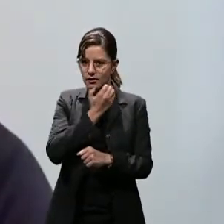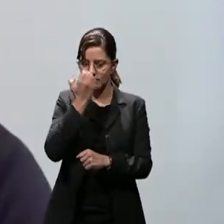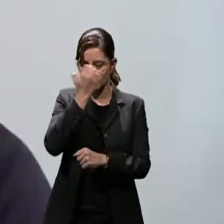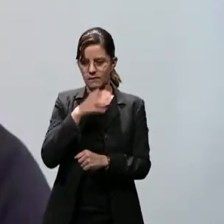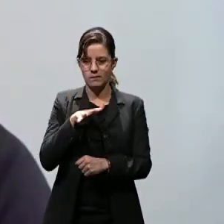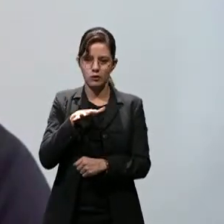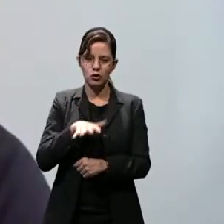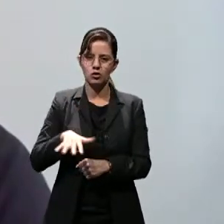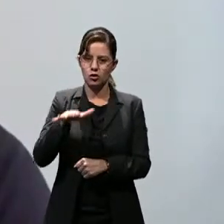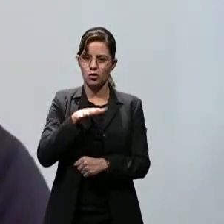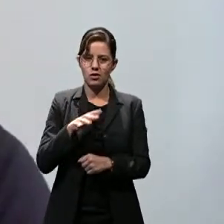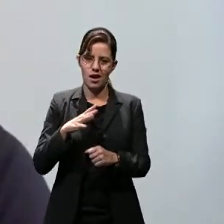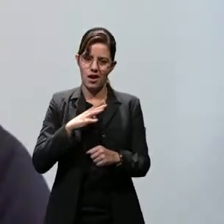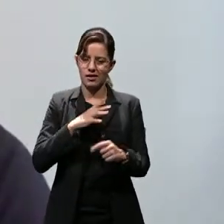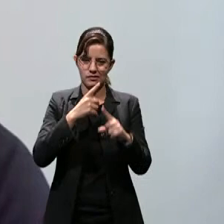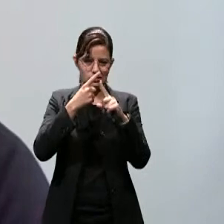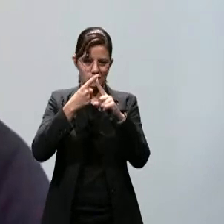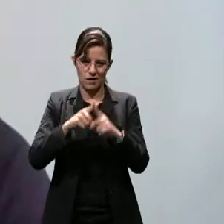of